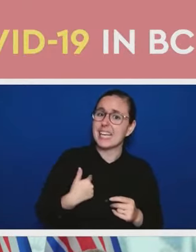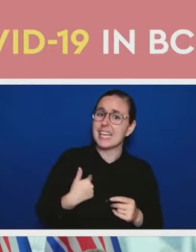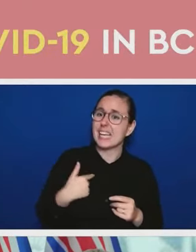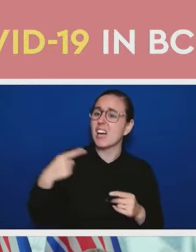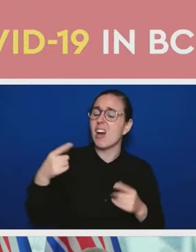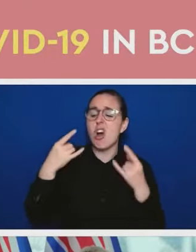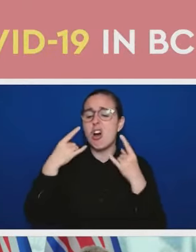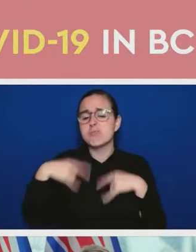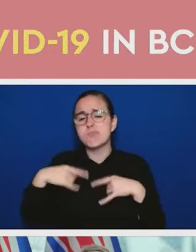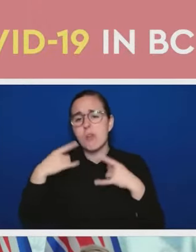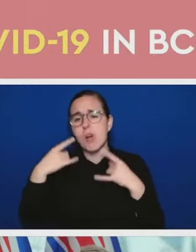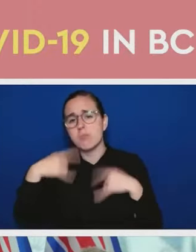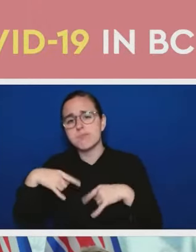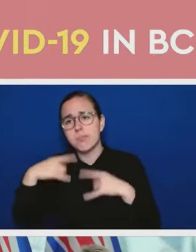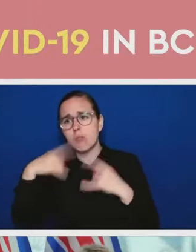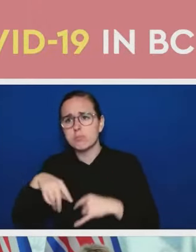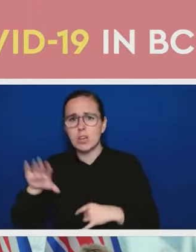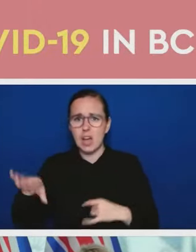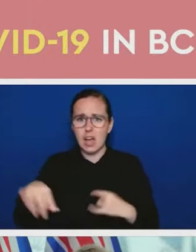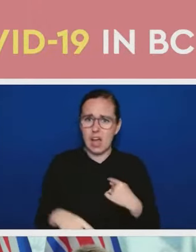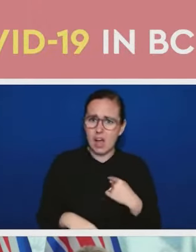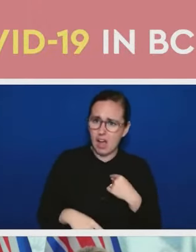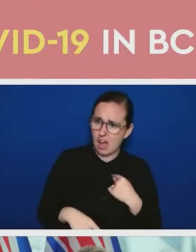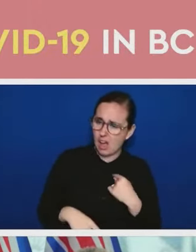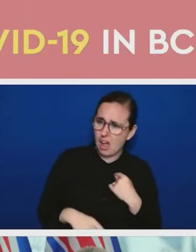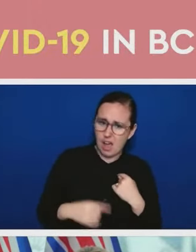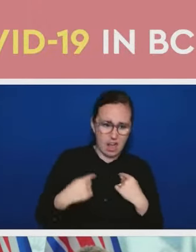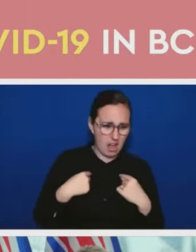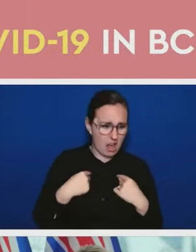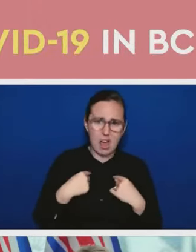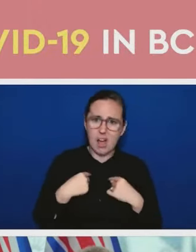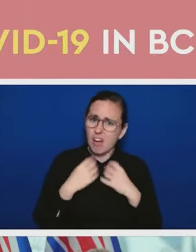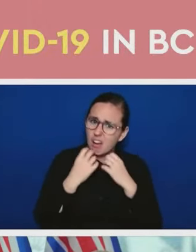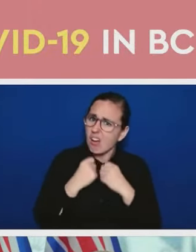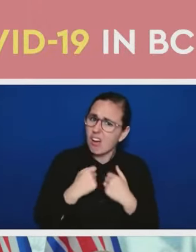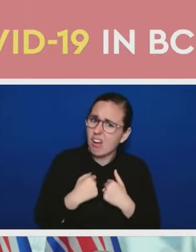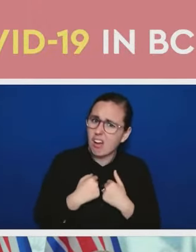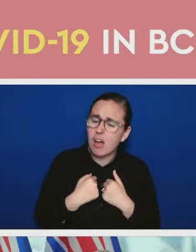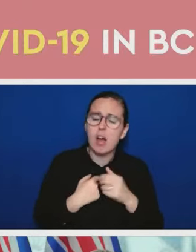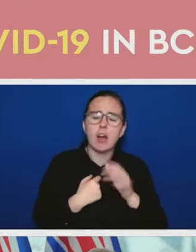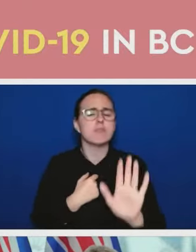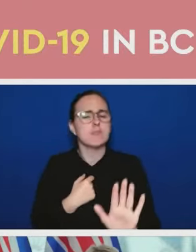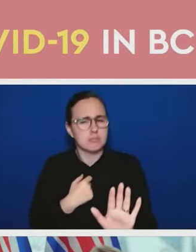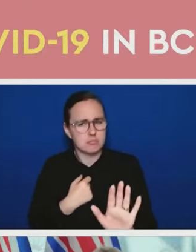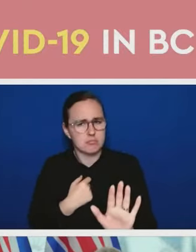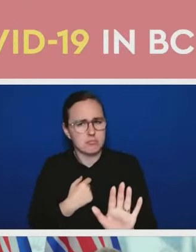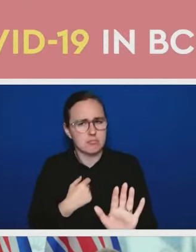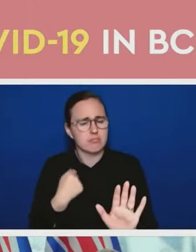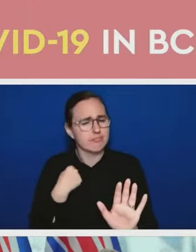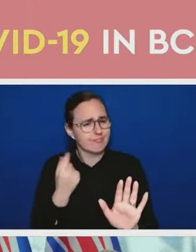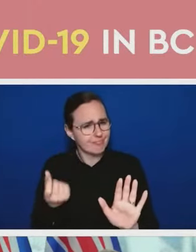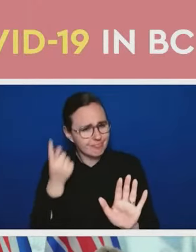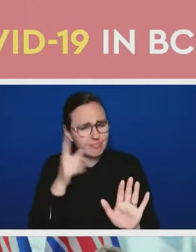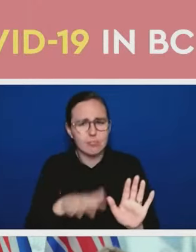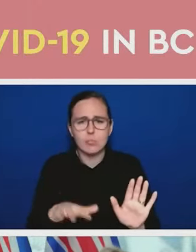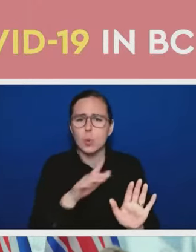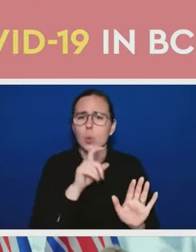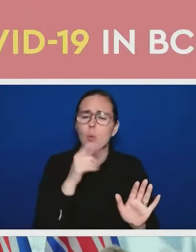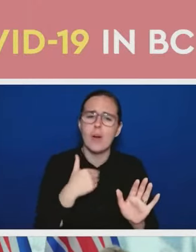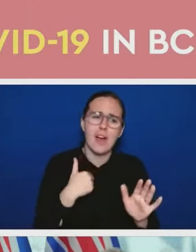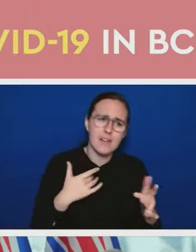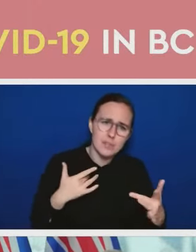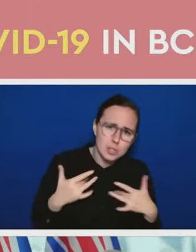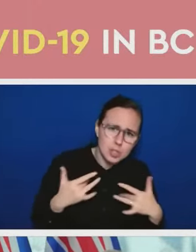of the pandemic. And I want to say I honor your concerns and your fears and assure you that you